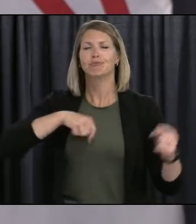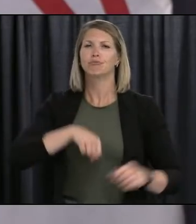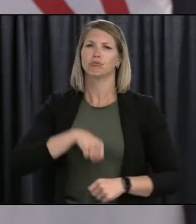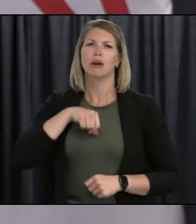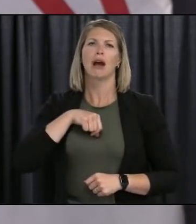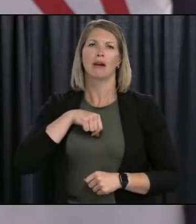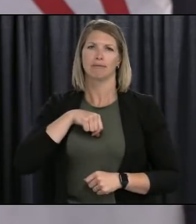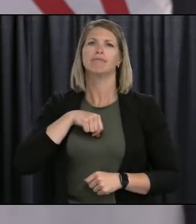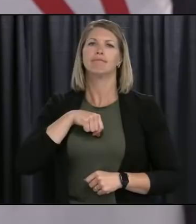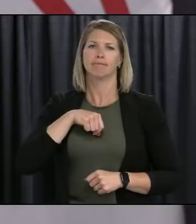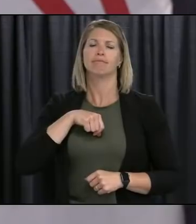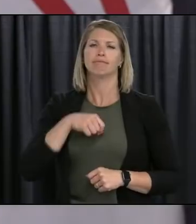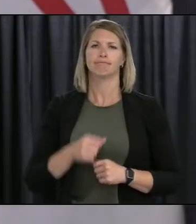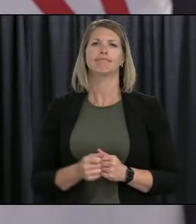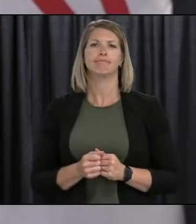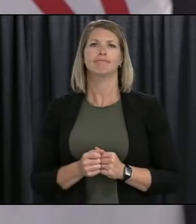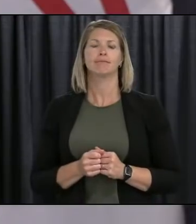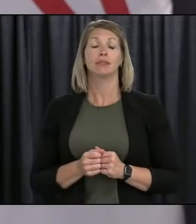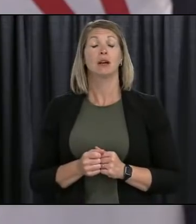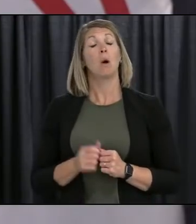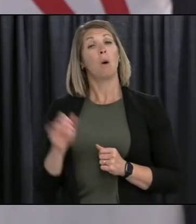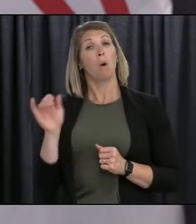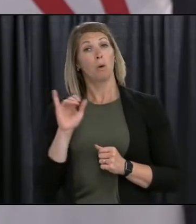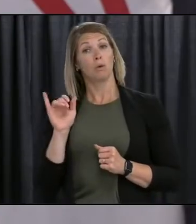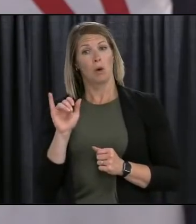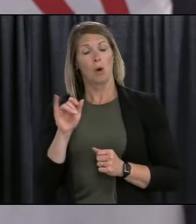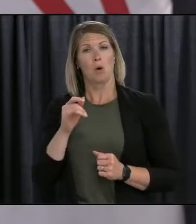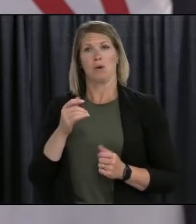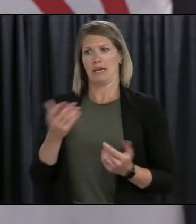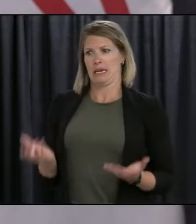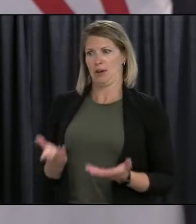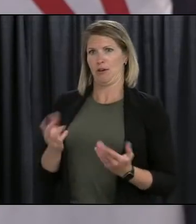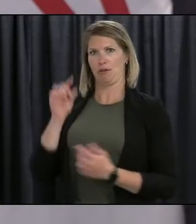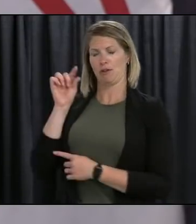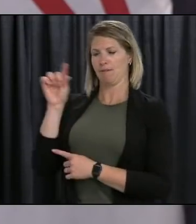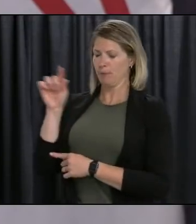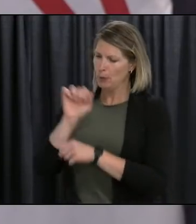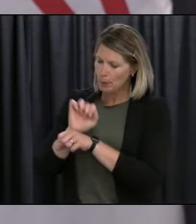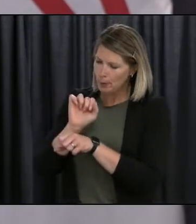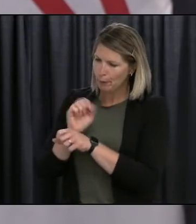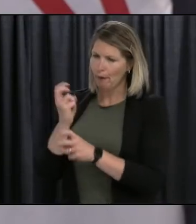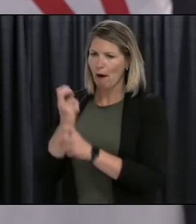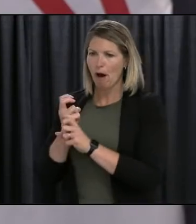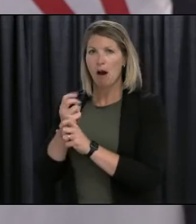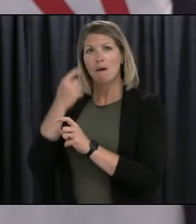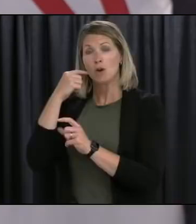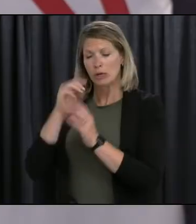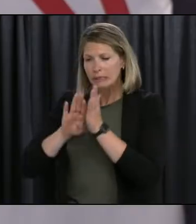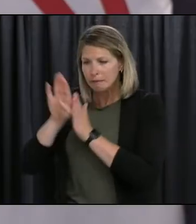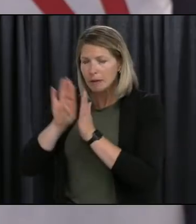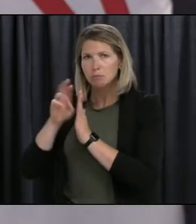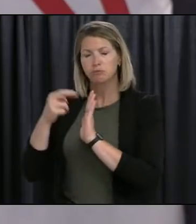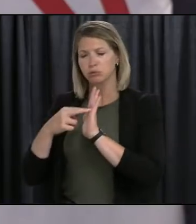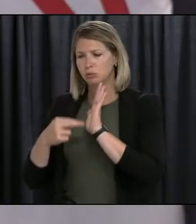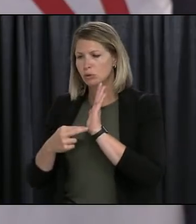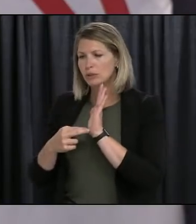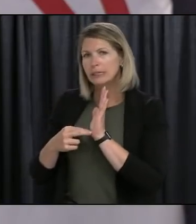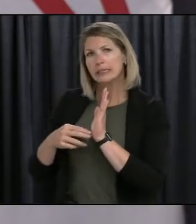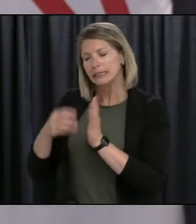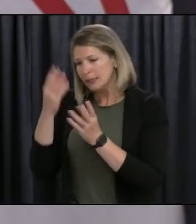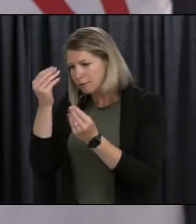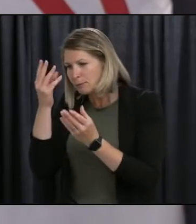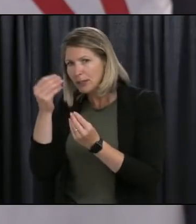have made great strides in our plan to live with COVID. And while we see most residents and